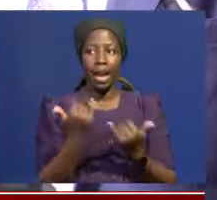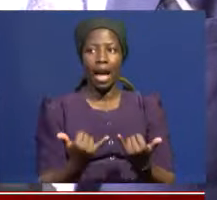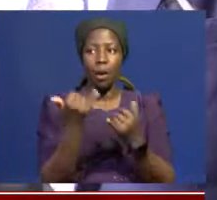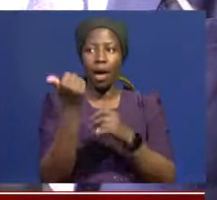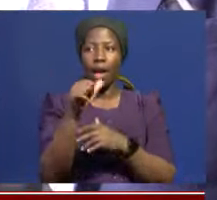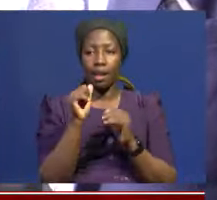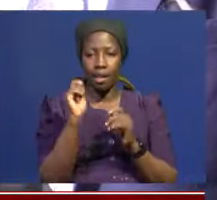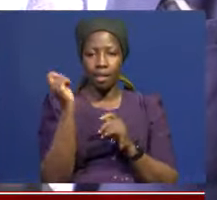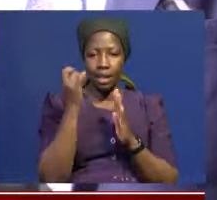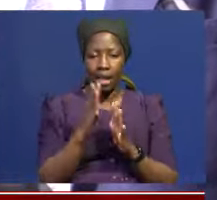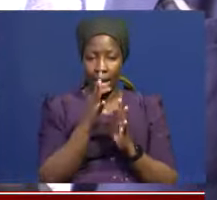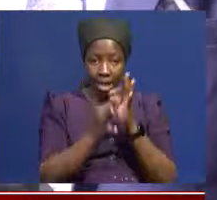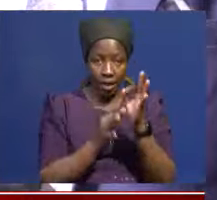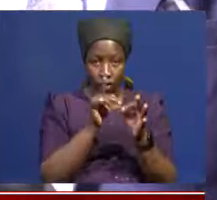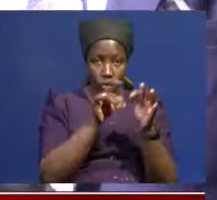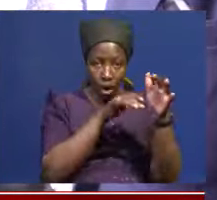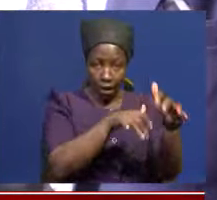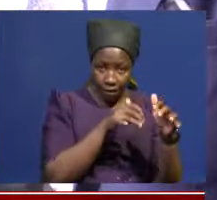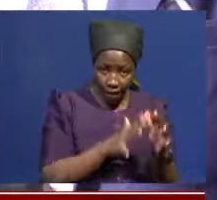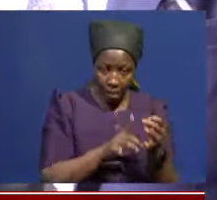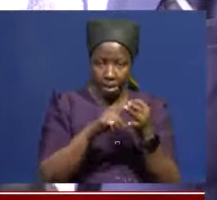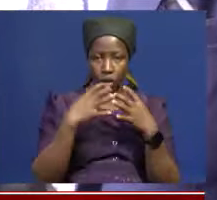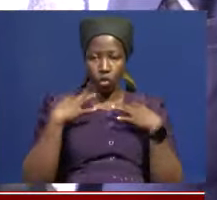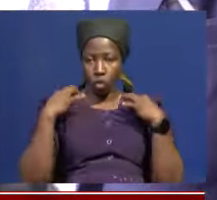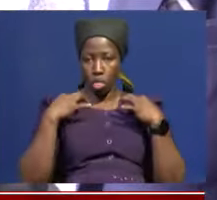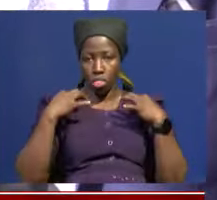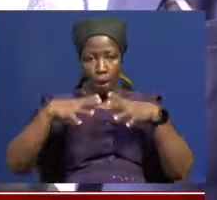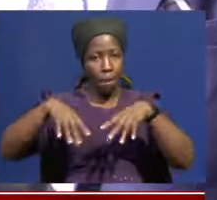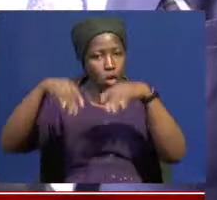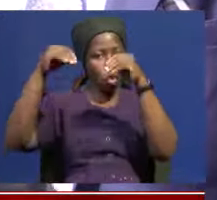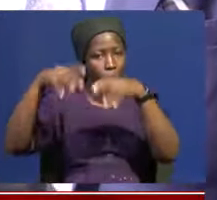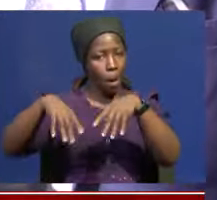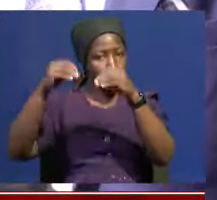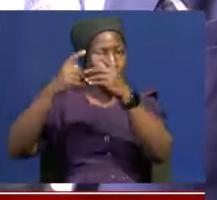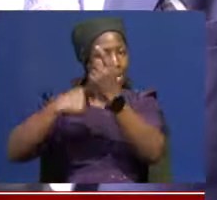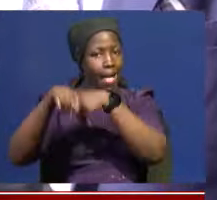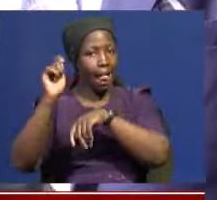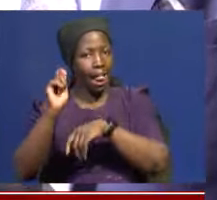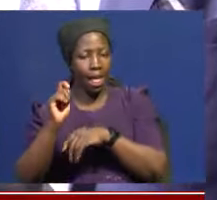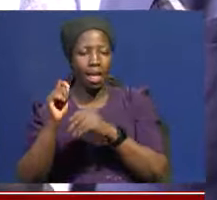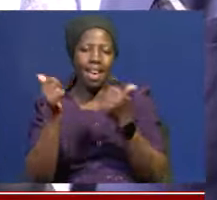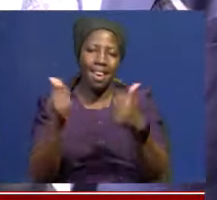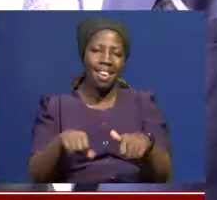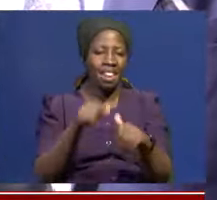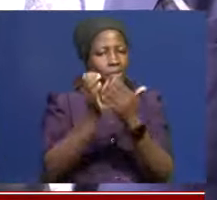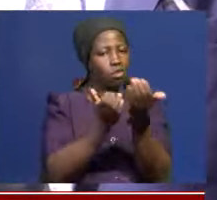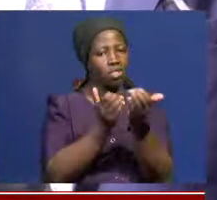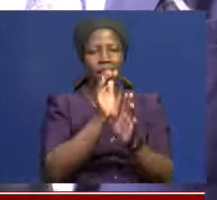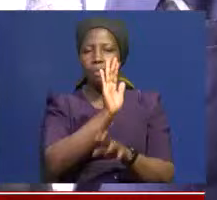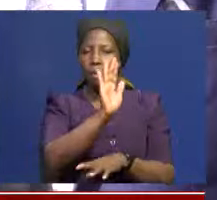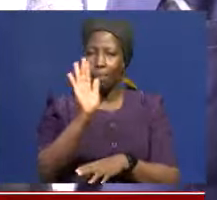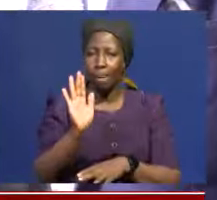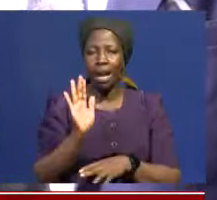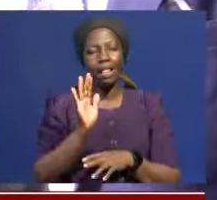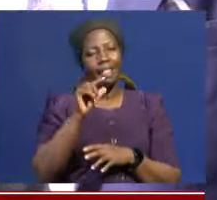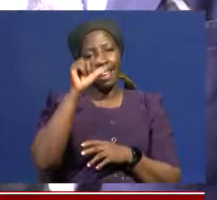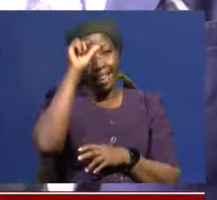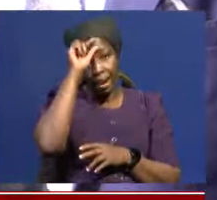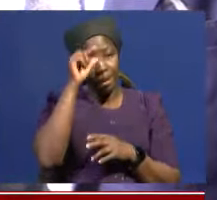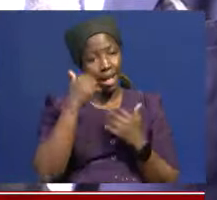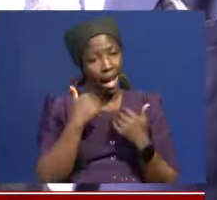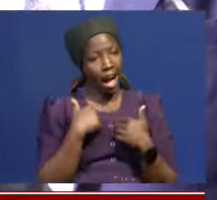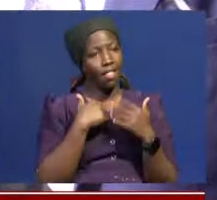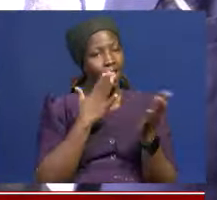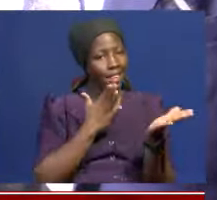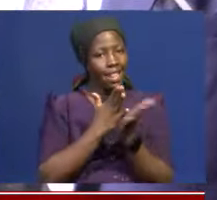whether you are a farmer or you sell clothes, mutumba, or whatever you do, the government has the right to